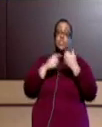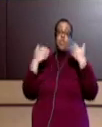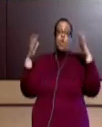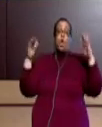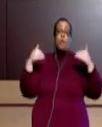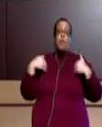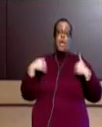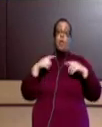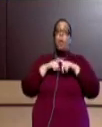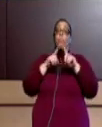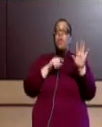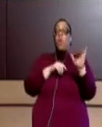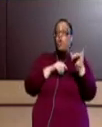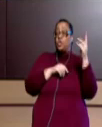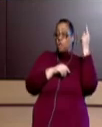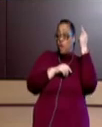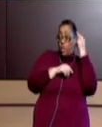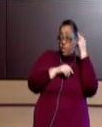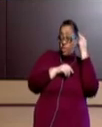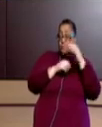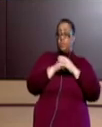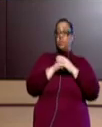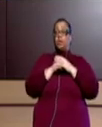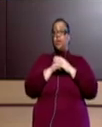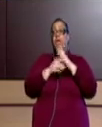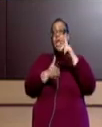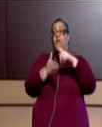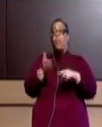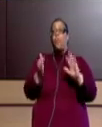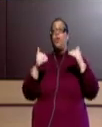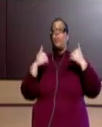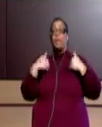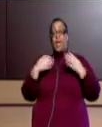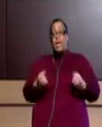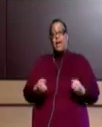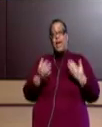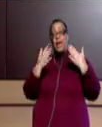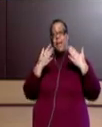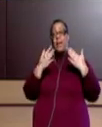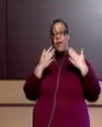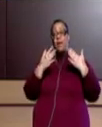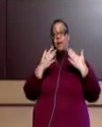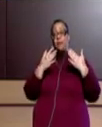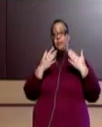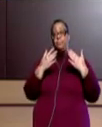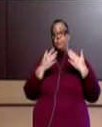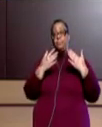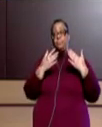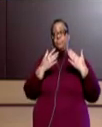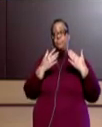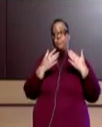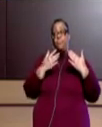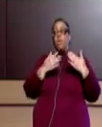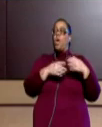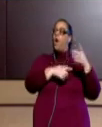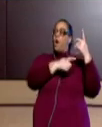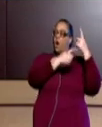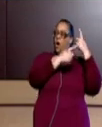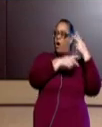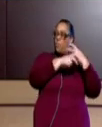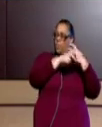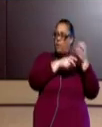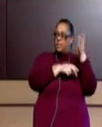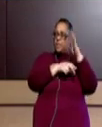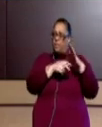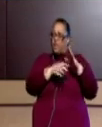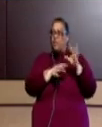pre-existing mental health conditions. And what we have is a lot of untreated trauma in our communities that we have